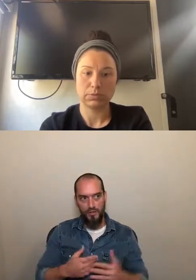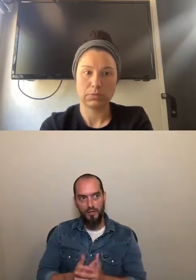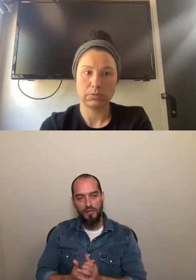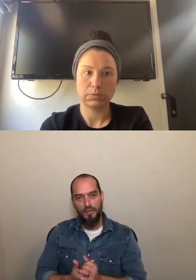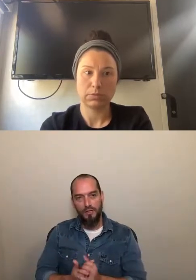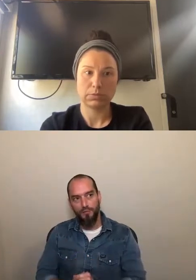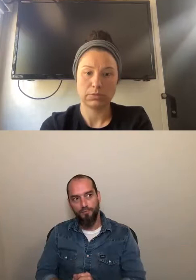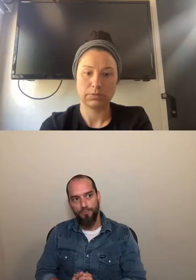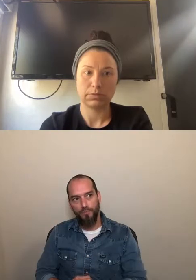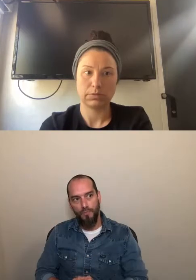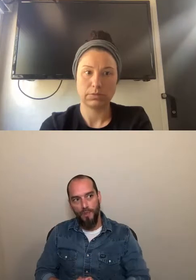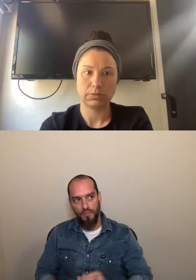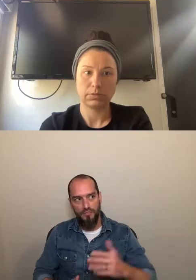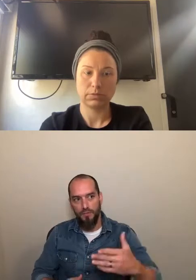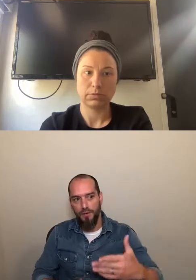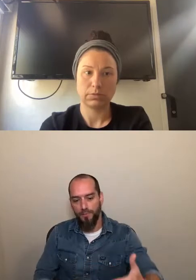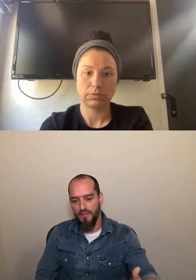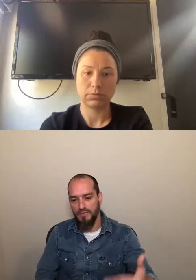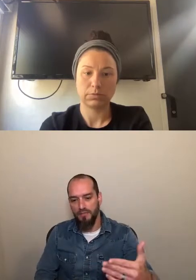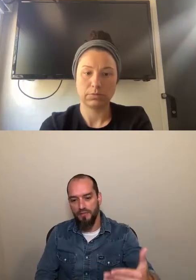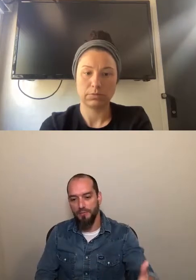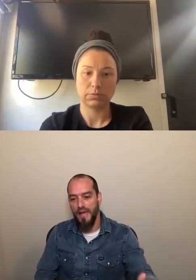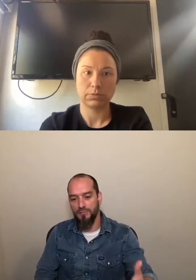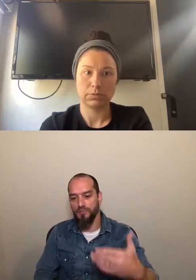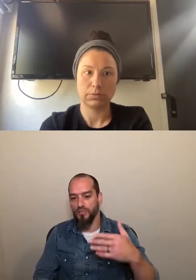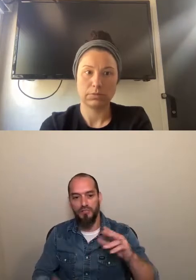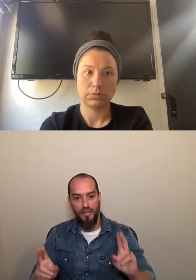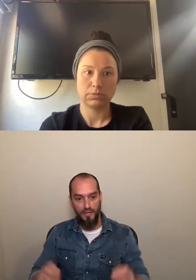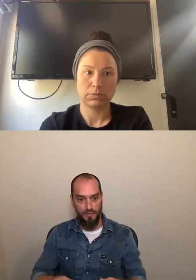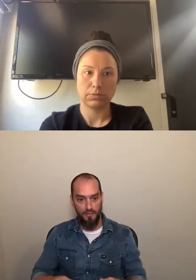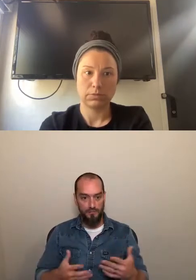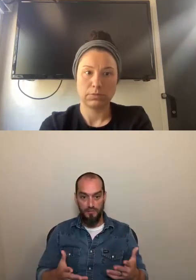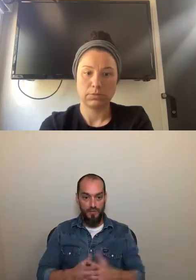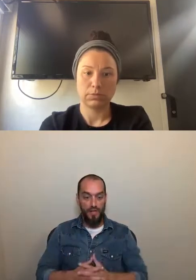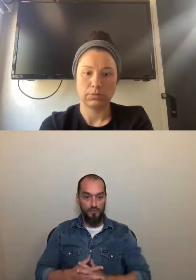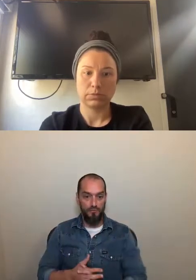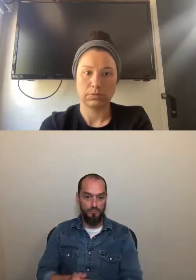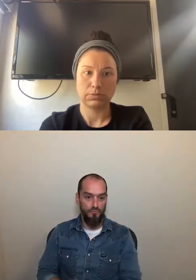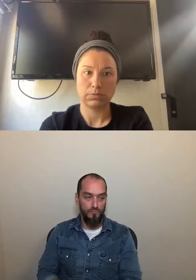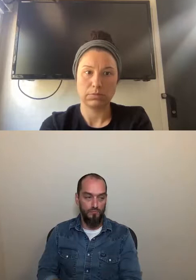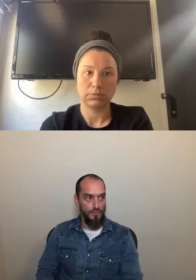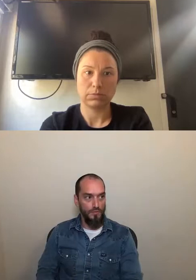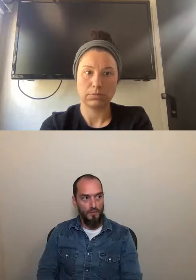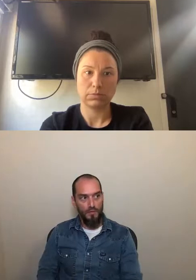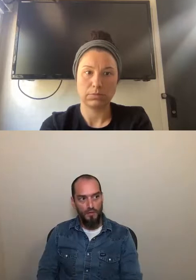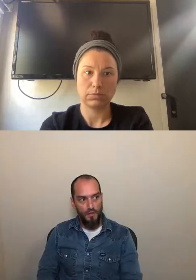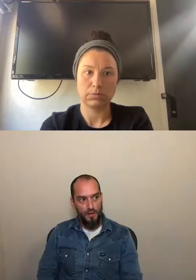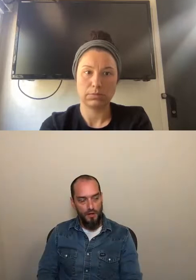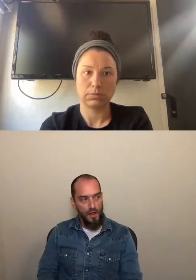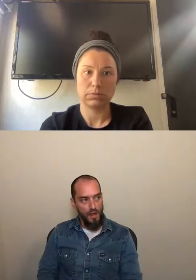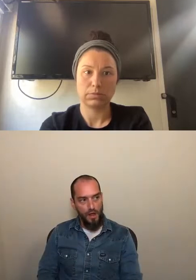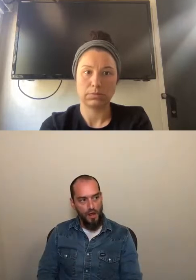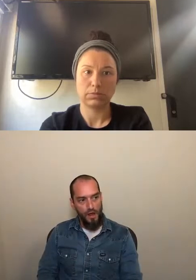away. But let's talk about Penicillium aspergillus-like. Let's talk about that one.